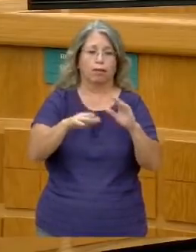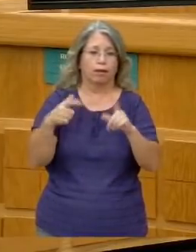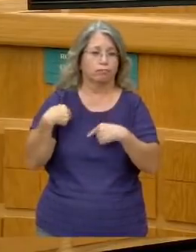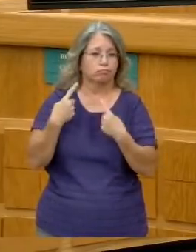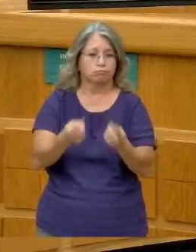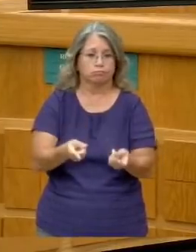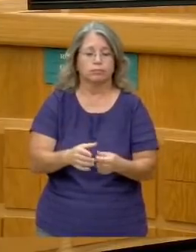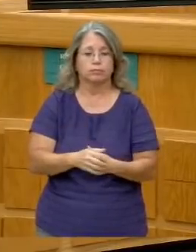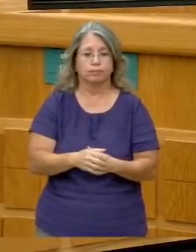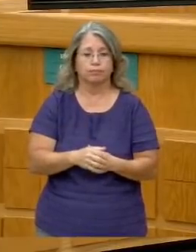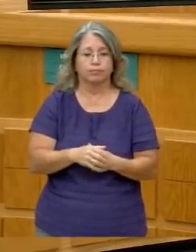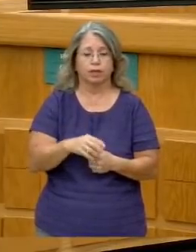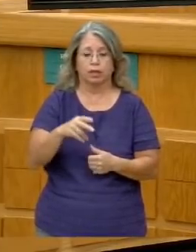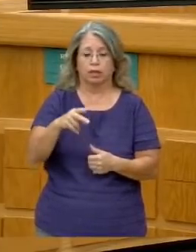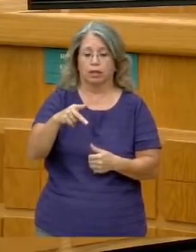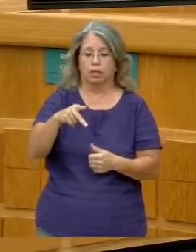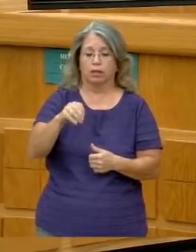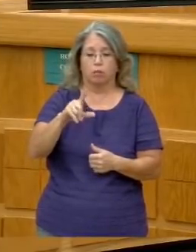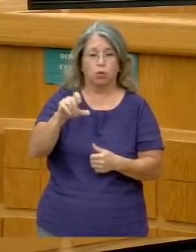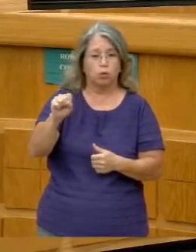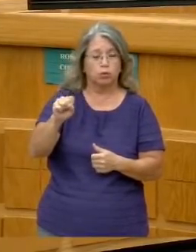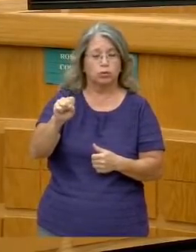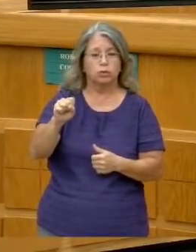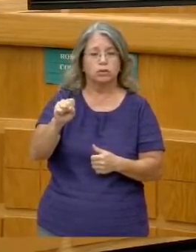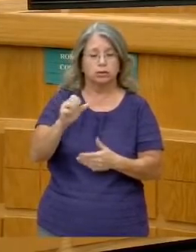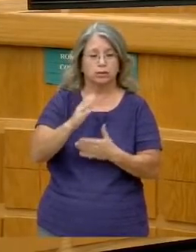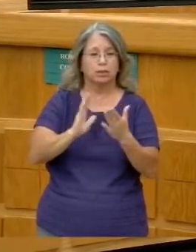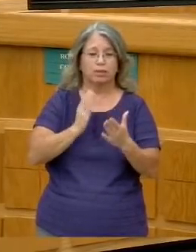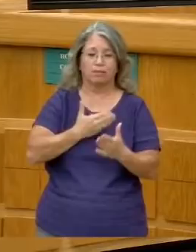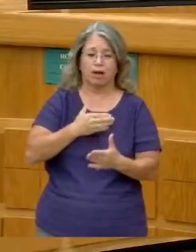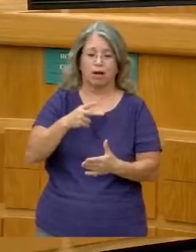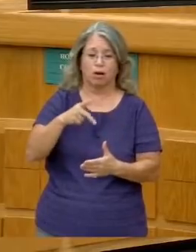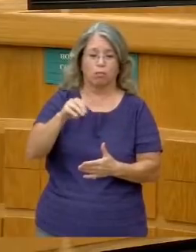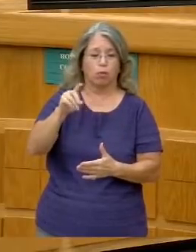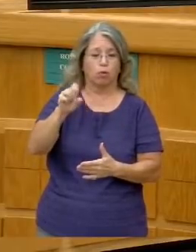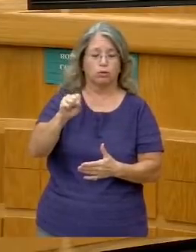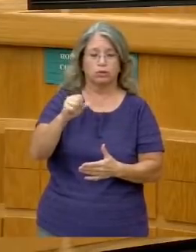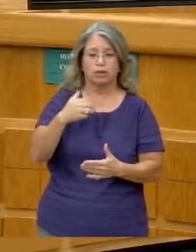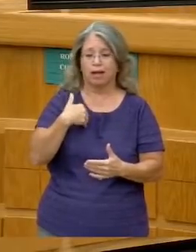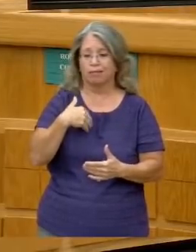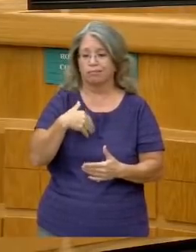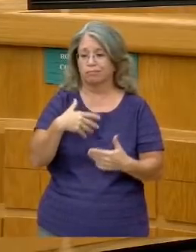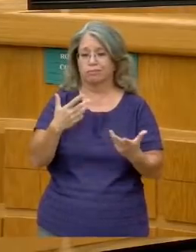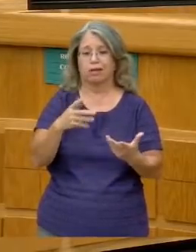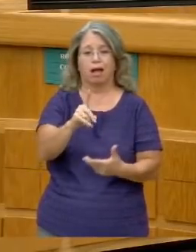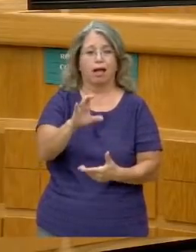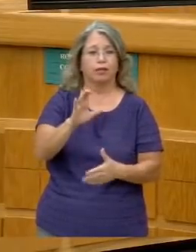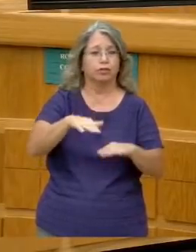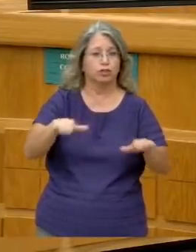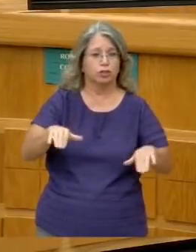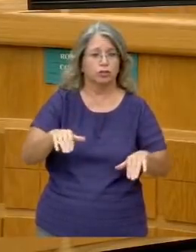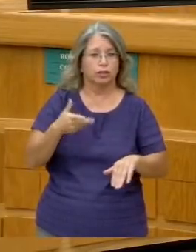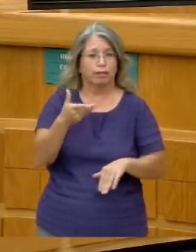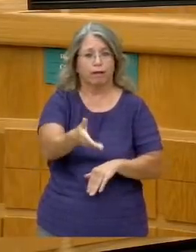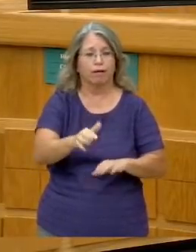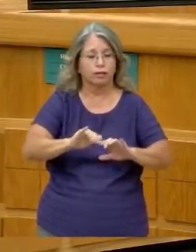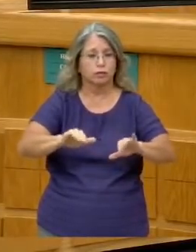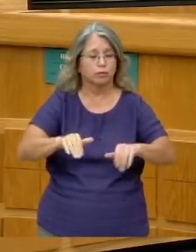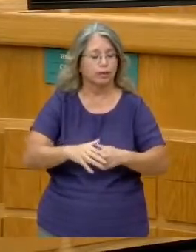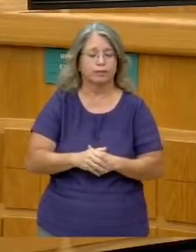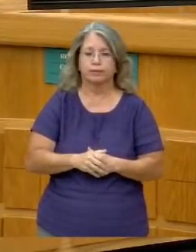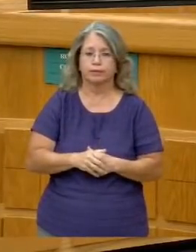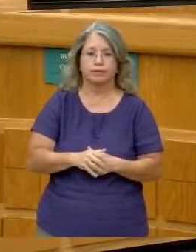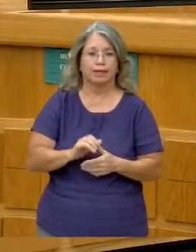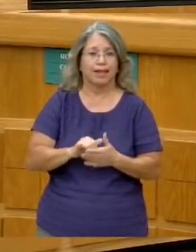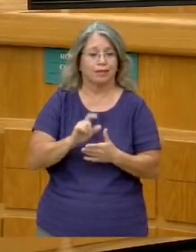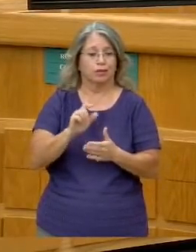can have a big number of people. The staff were telling me today that some of our pools right now have 100 children, and that's at 50% capacity. So 100 children,